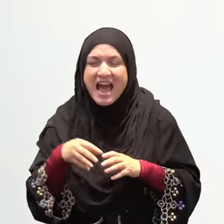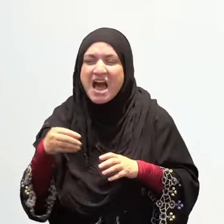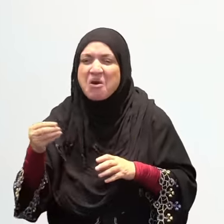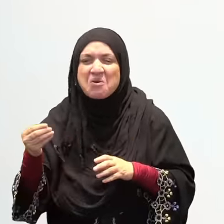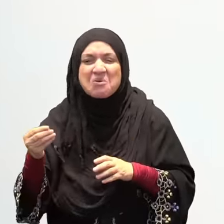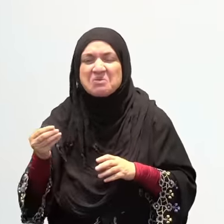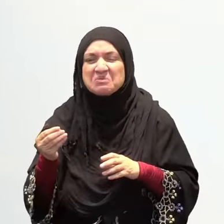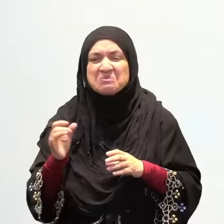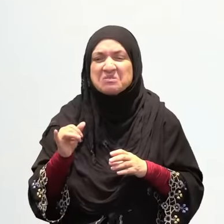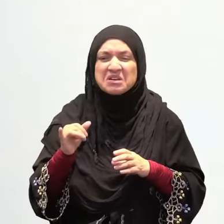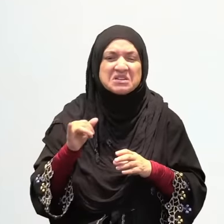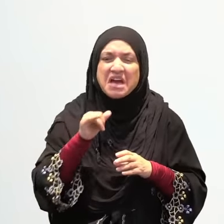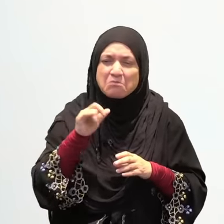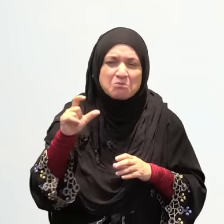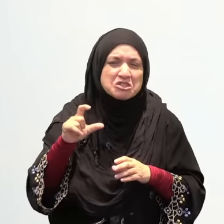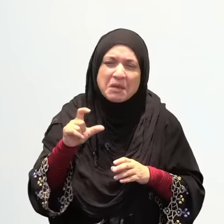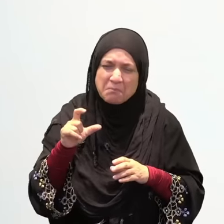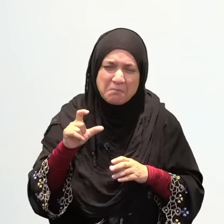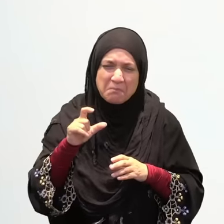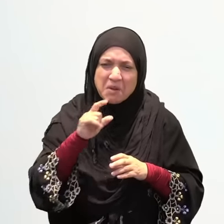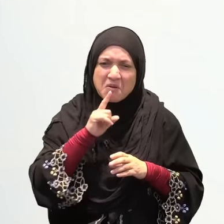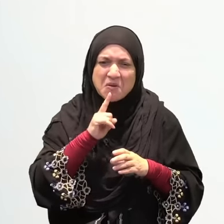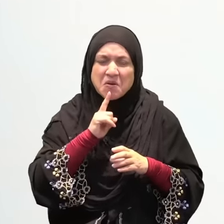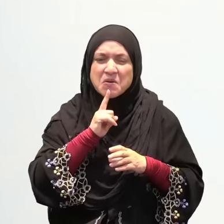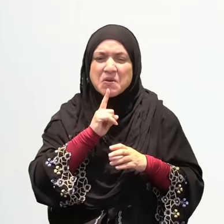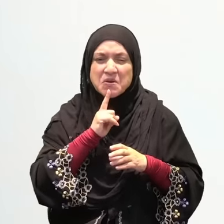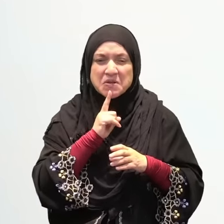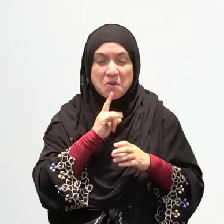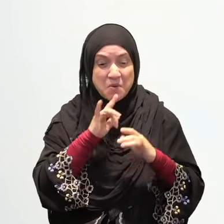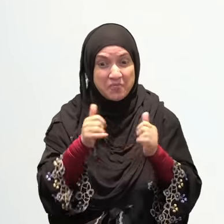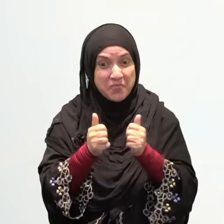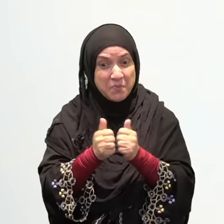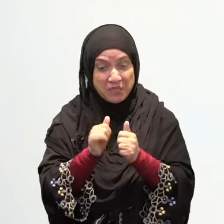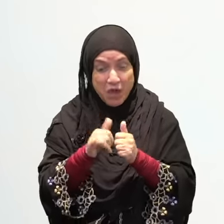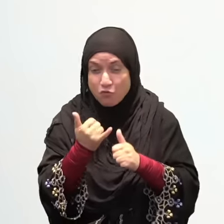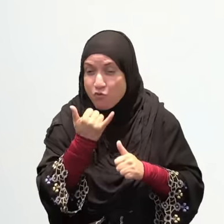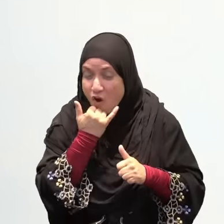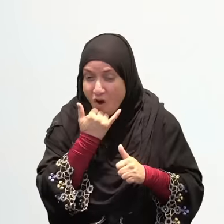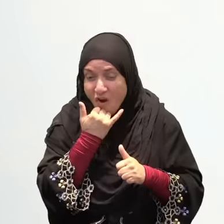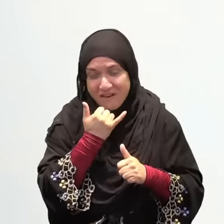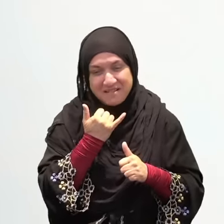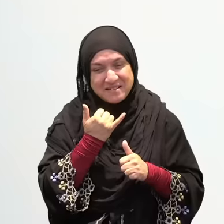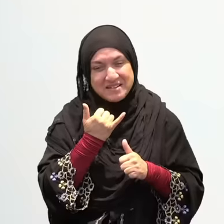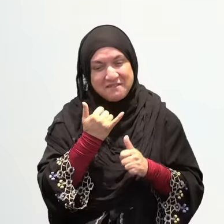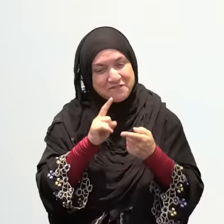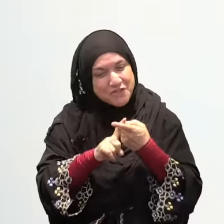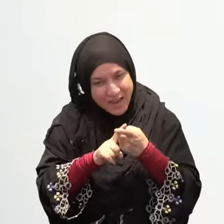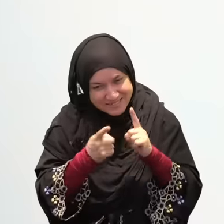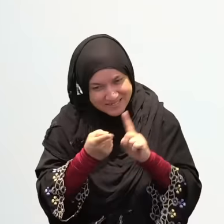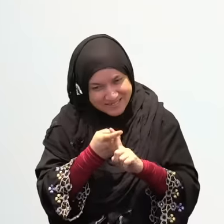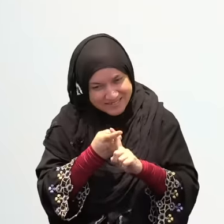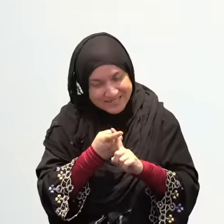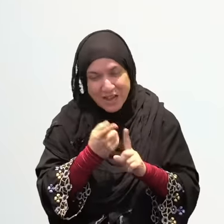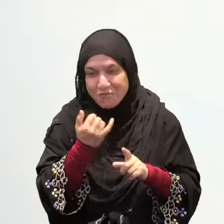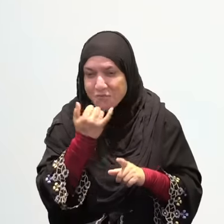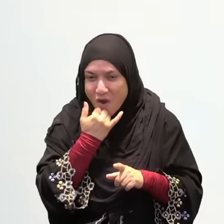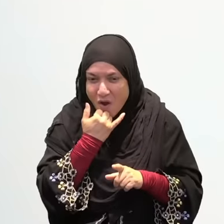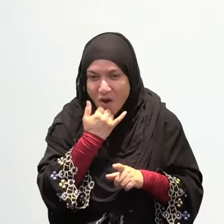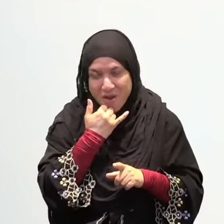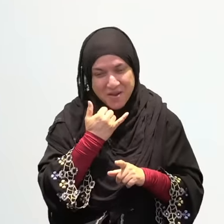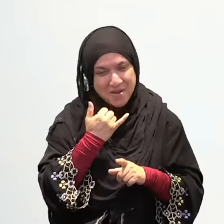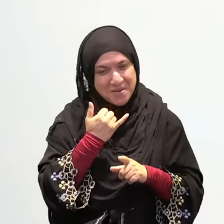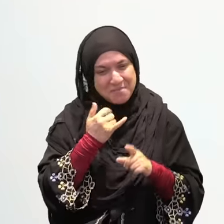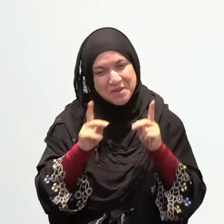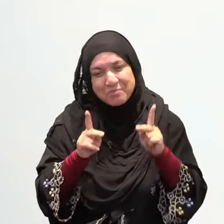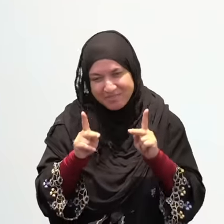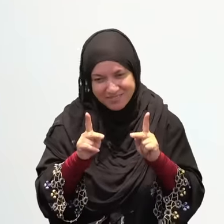that. But he got caught up with the wrong crowd, started to hear rumors, and then was charged with a certain type of zeal